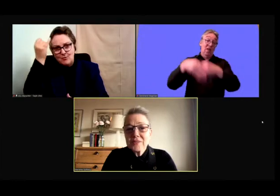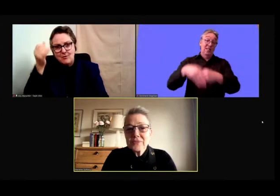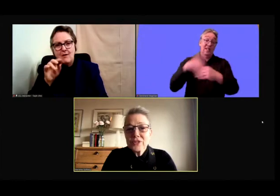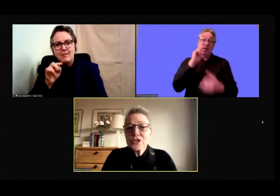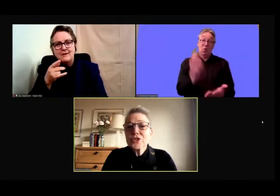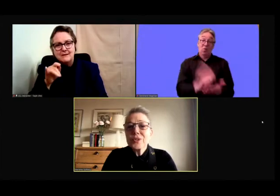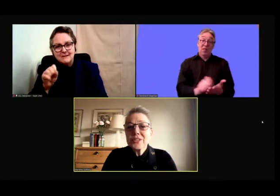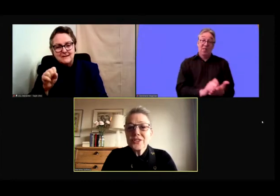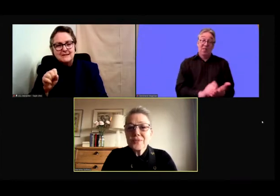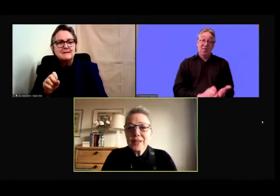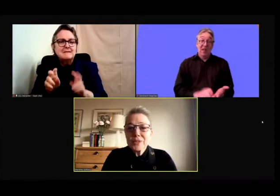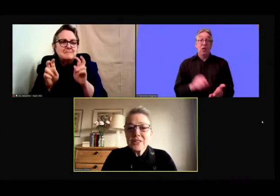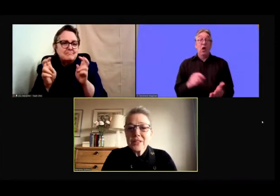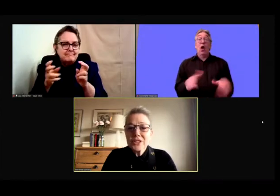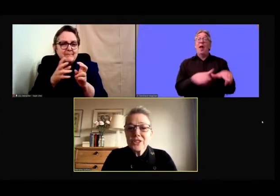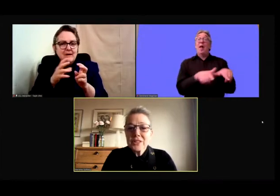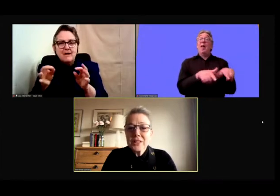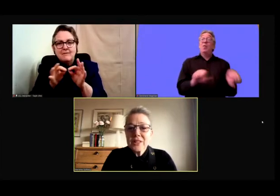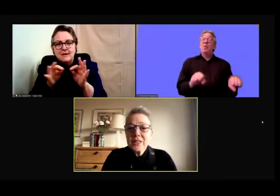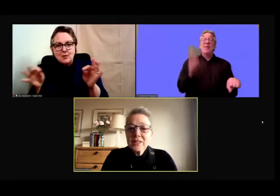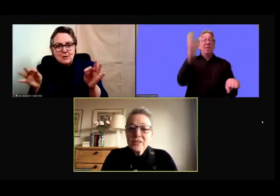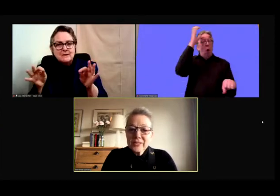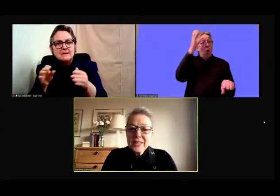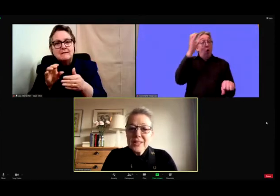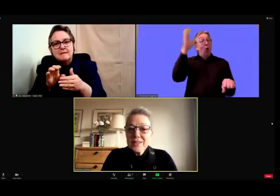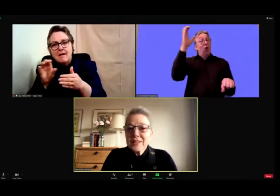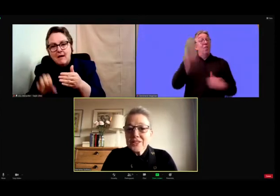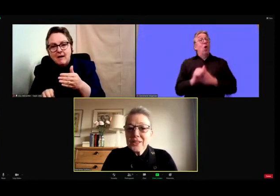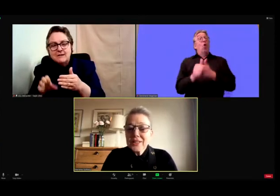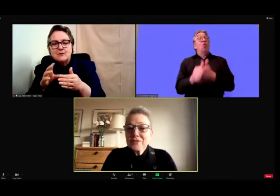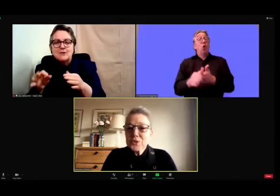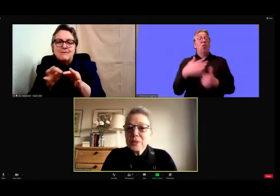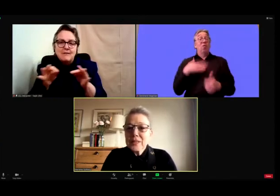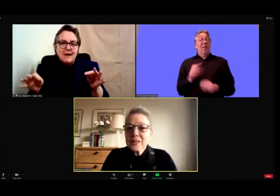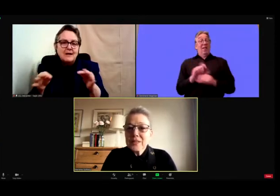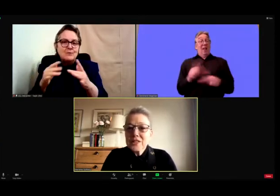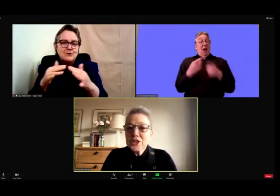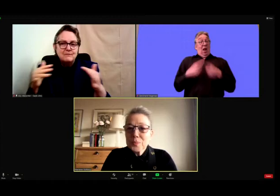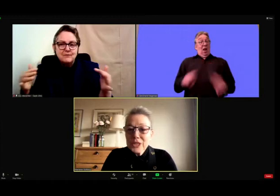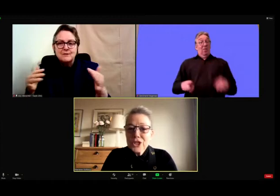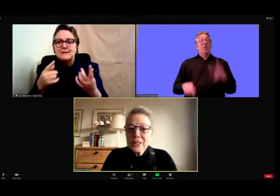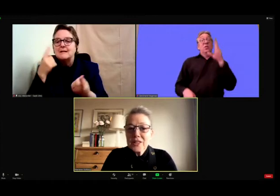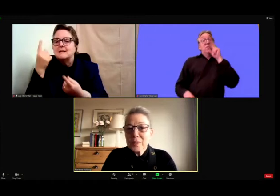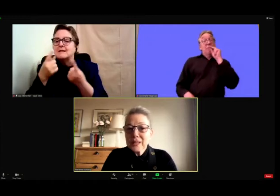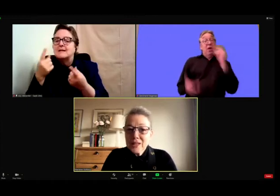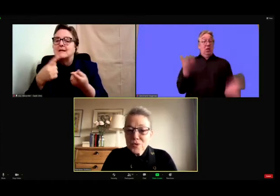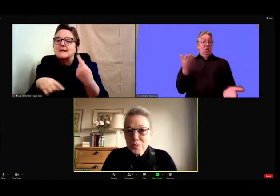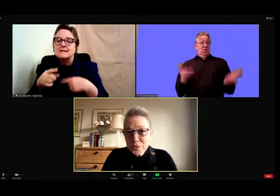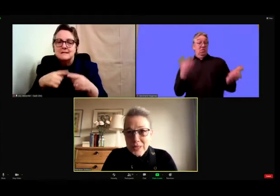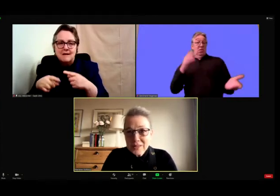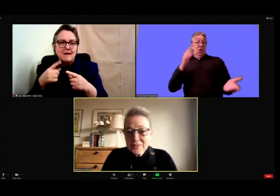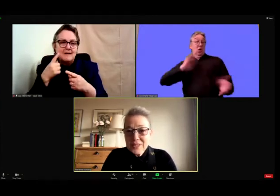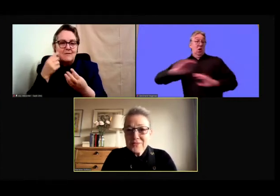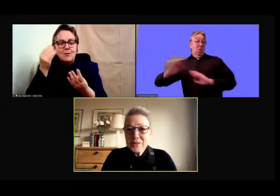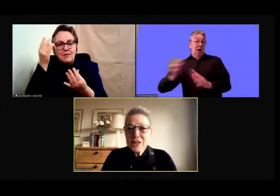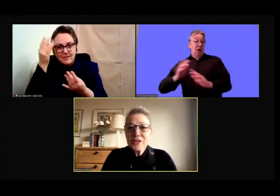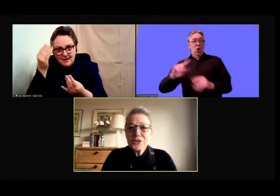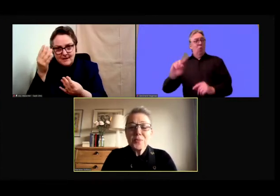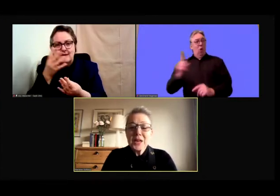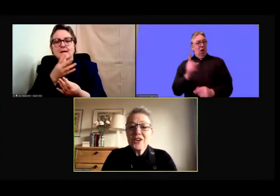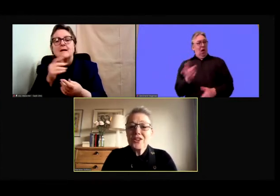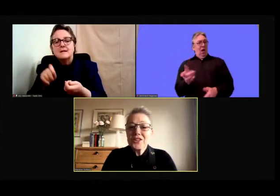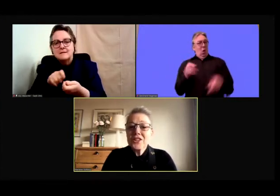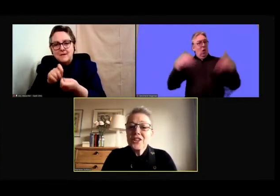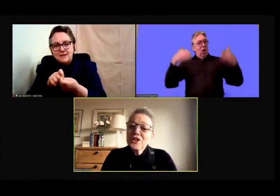and cognitive consequences of language diversity, thinking and signing for speaking, especially in a bilingual perspective, is